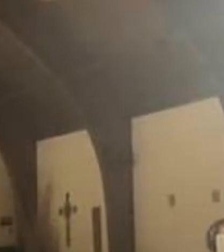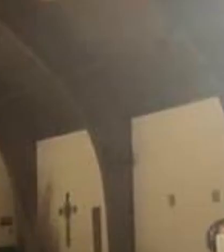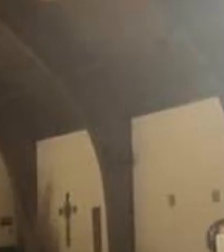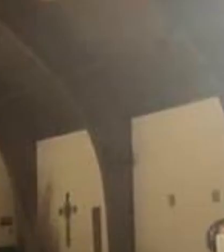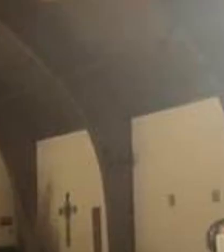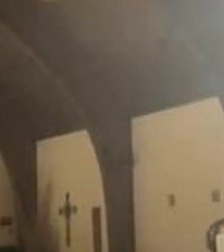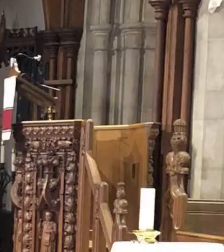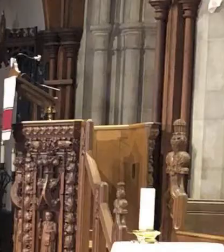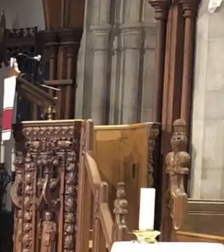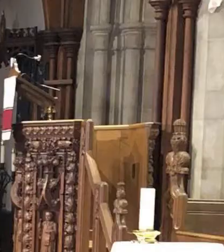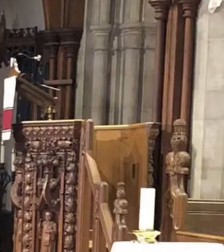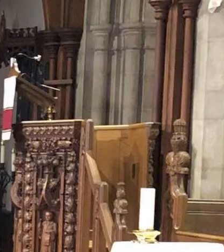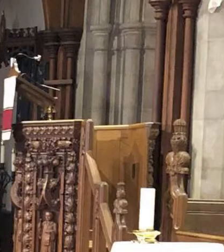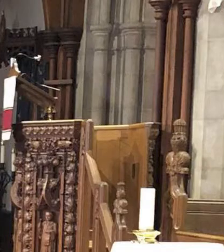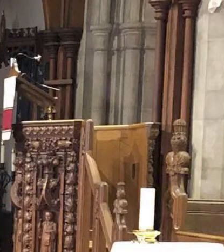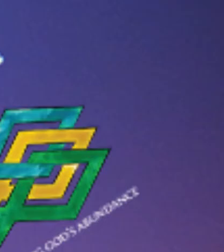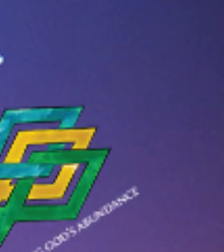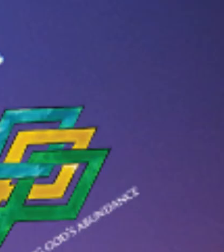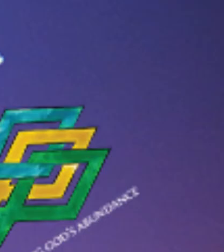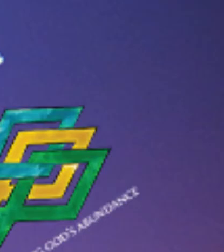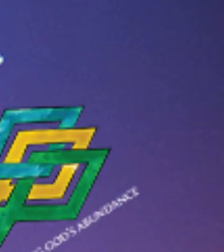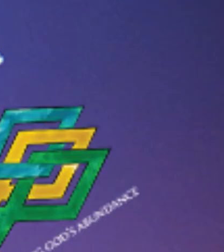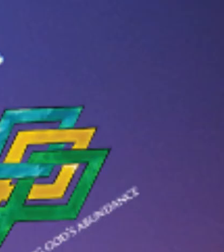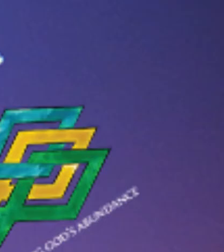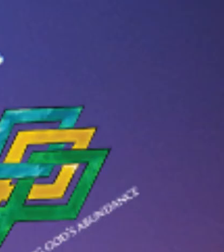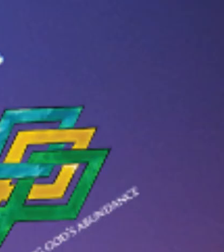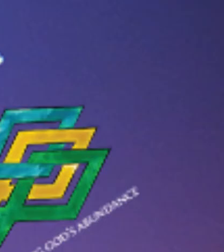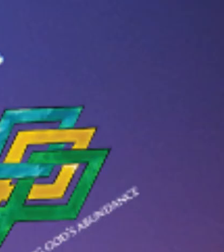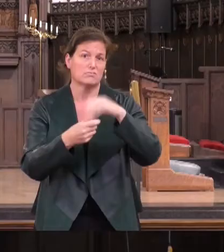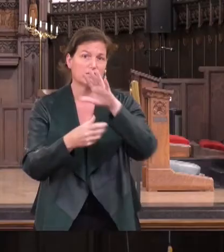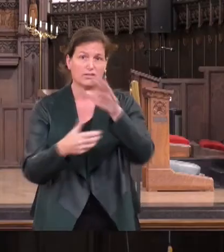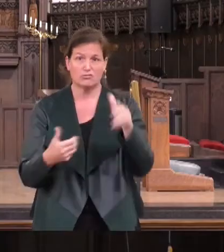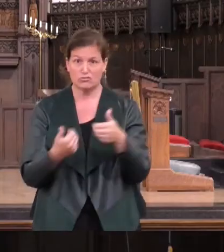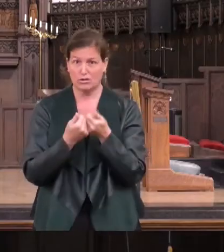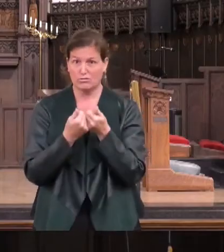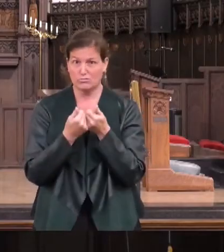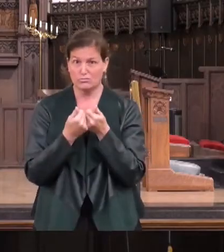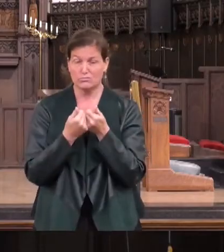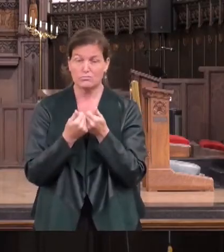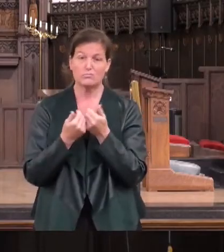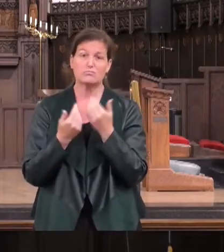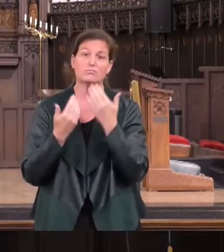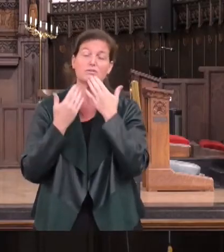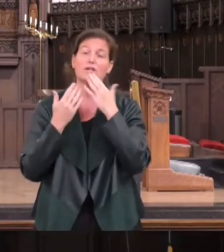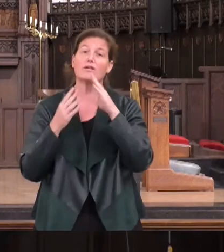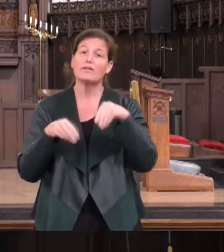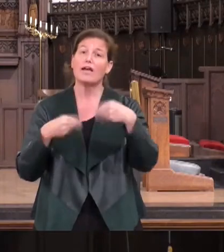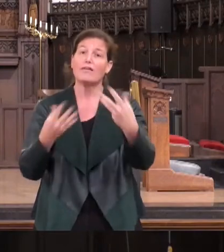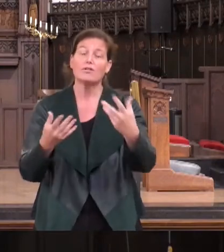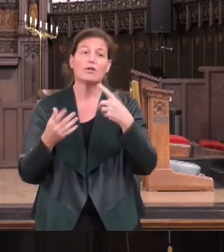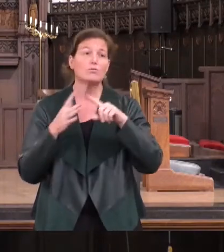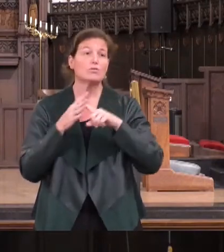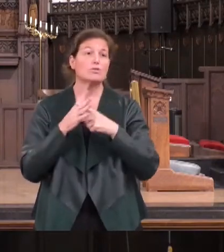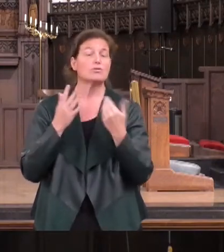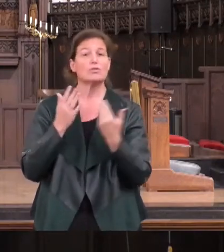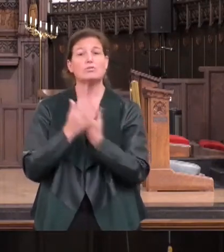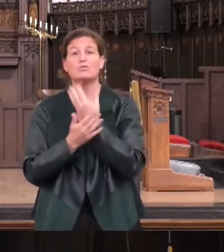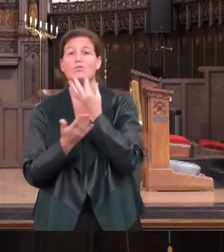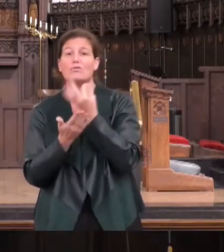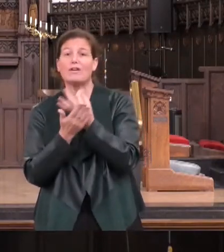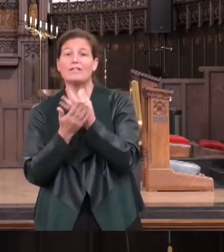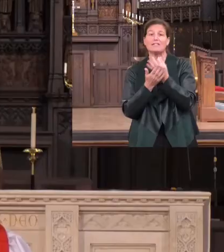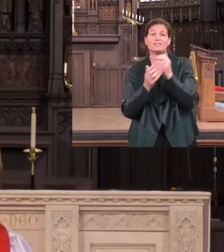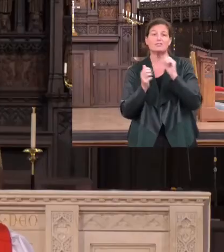challenge. Thank you for engaging that challenge. And to help you in that effort, we are starting a new financial